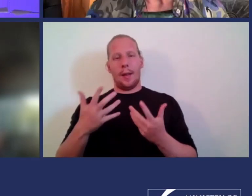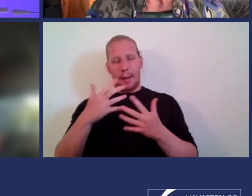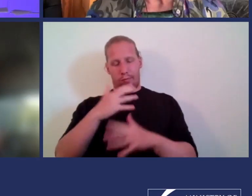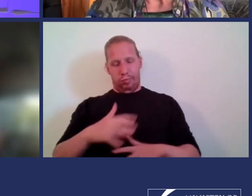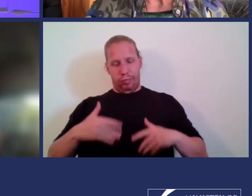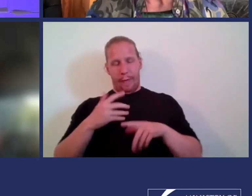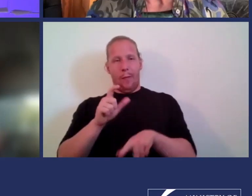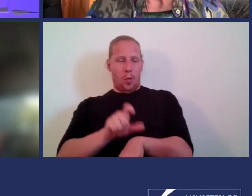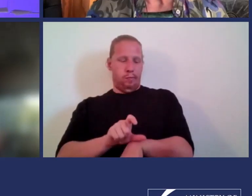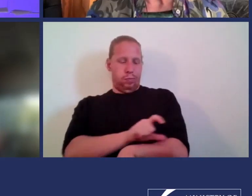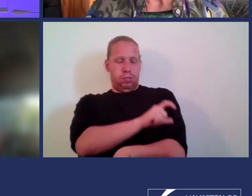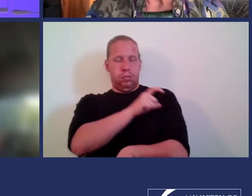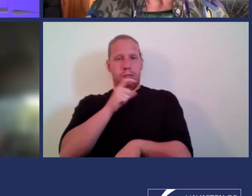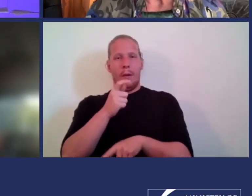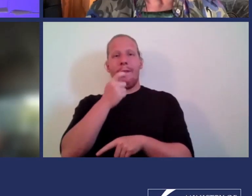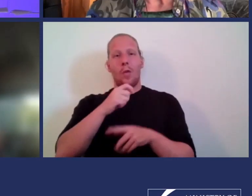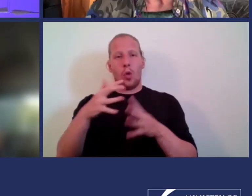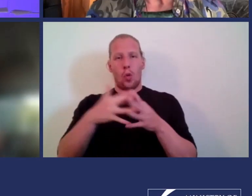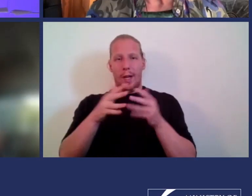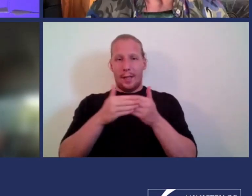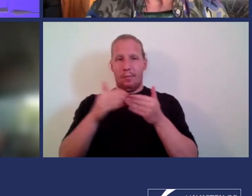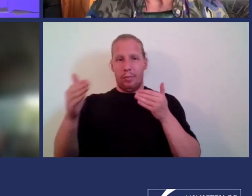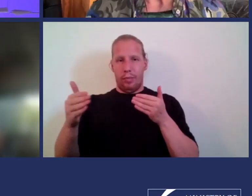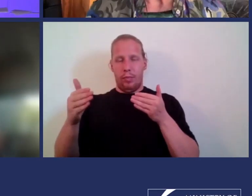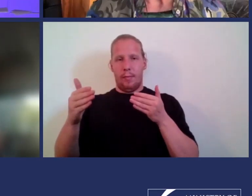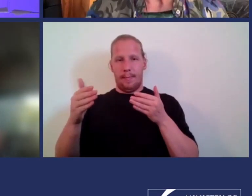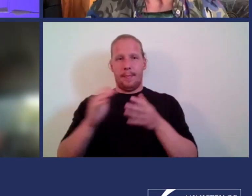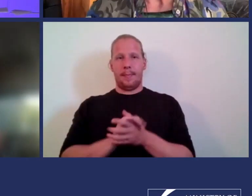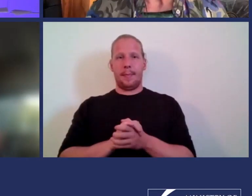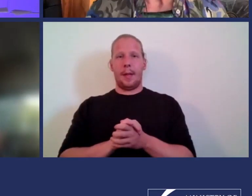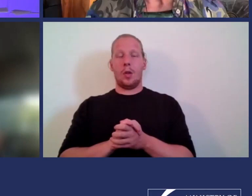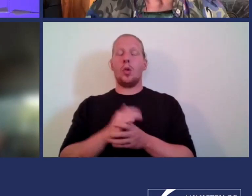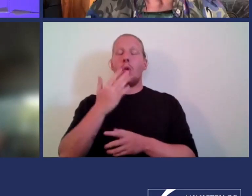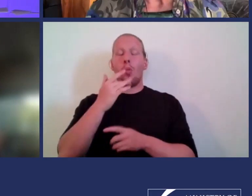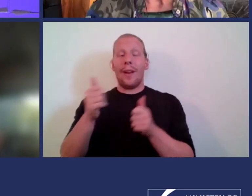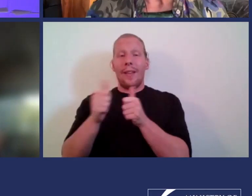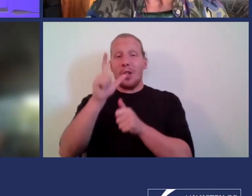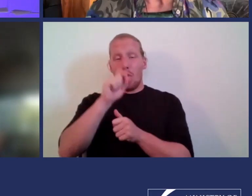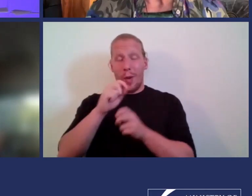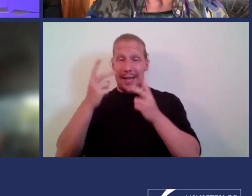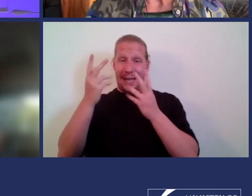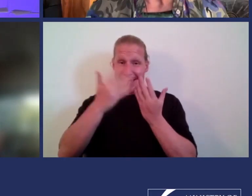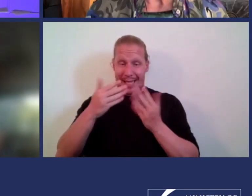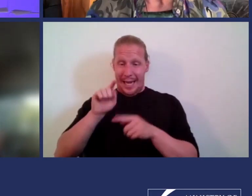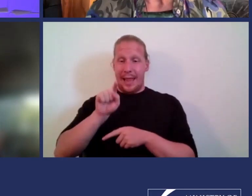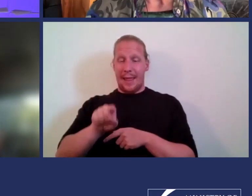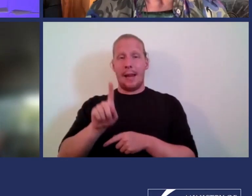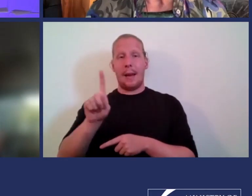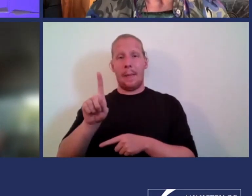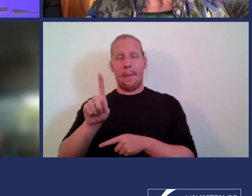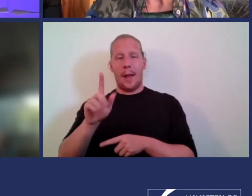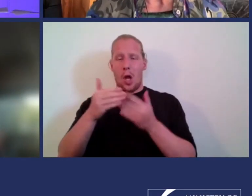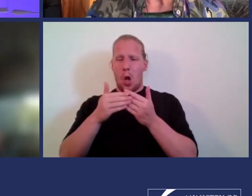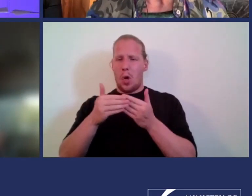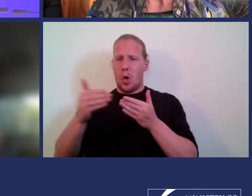weeks. But once that immune response is finished, and that's very predictable and we can study that, there's really no ongoing adverse effects, no